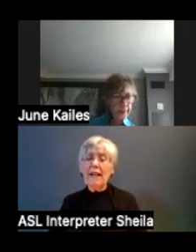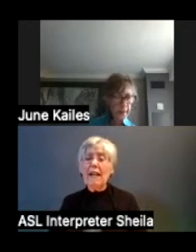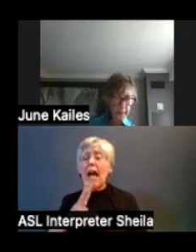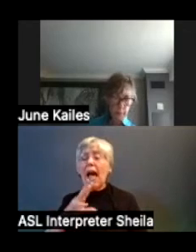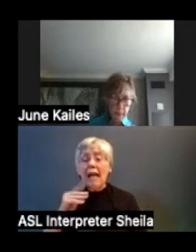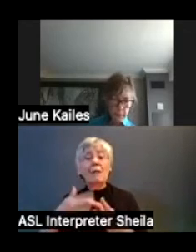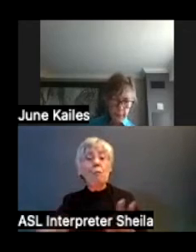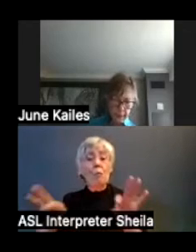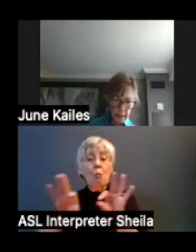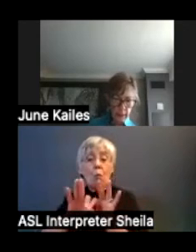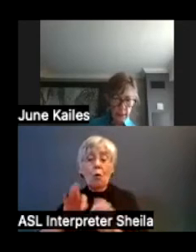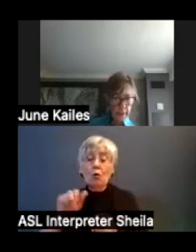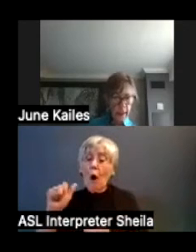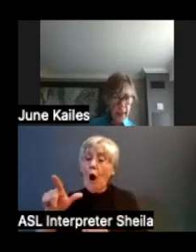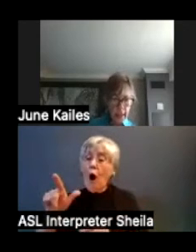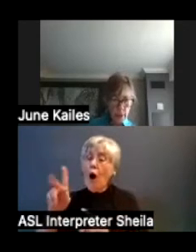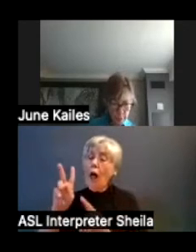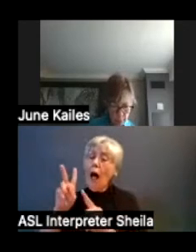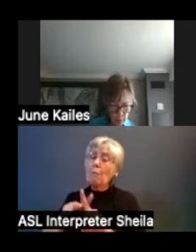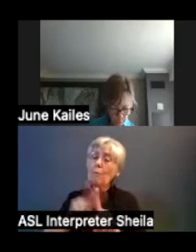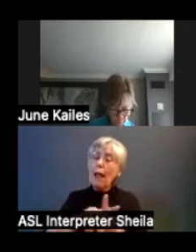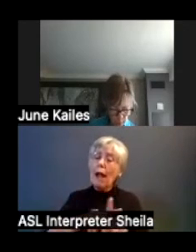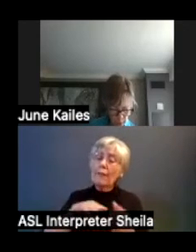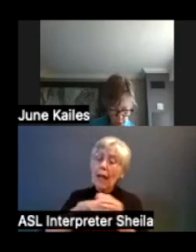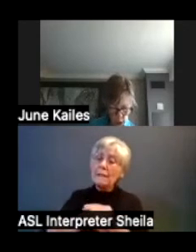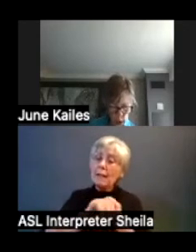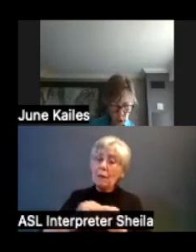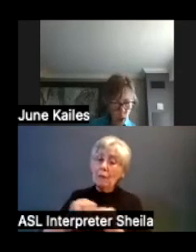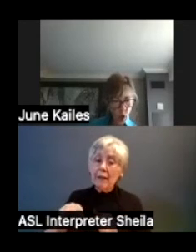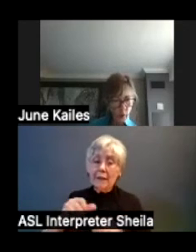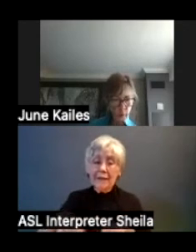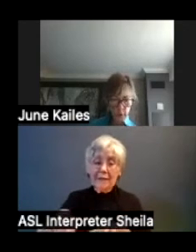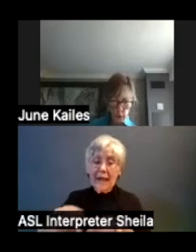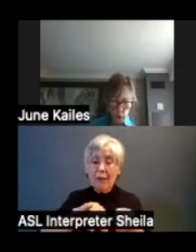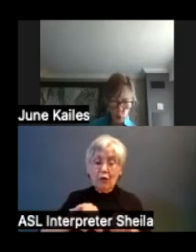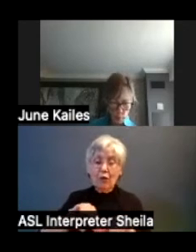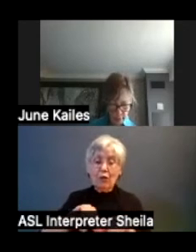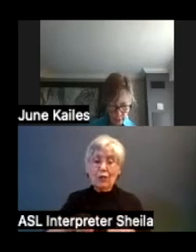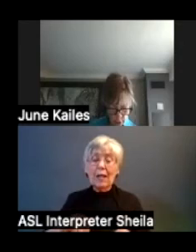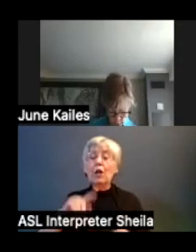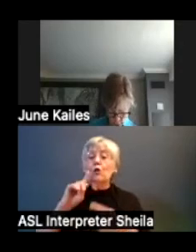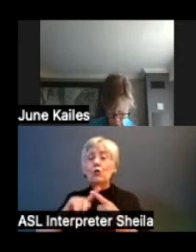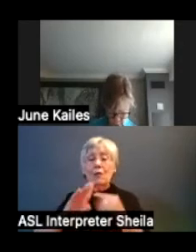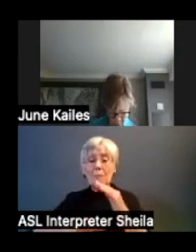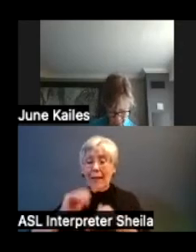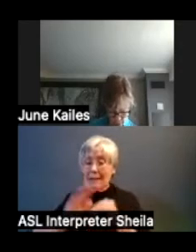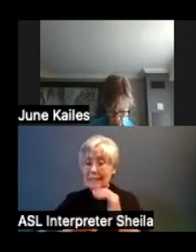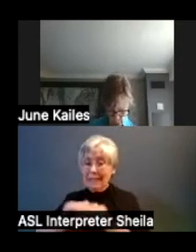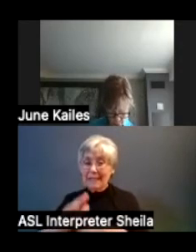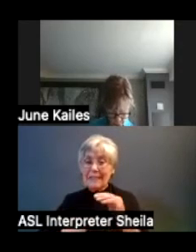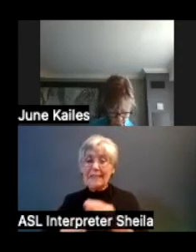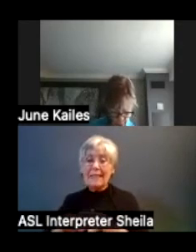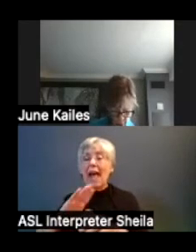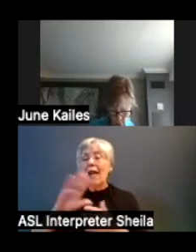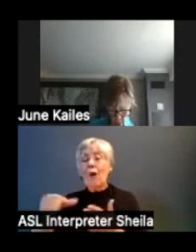the accessibility standards and the building blocks to all of your social media channels